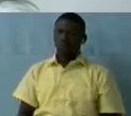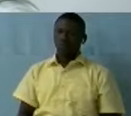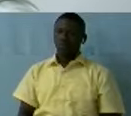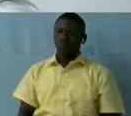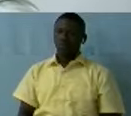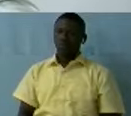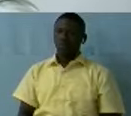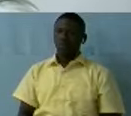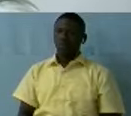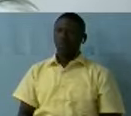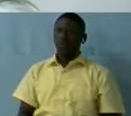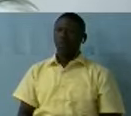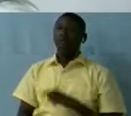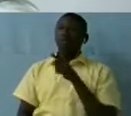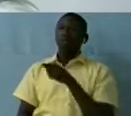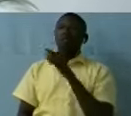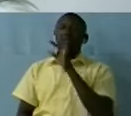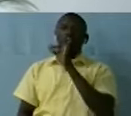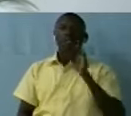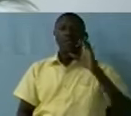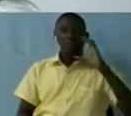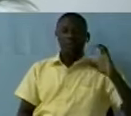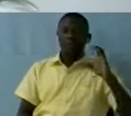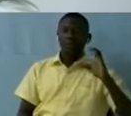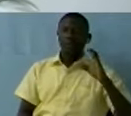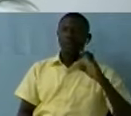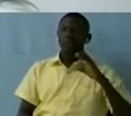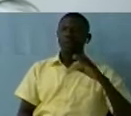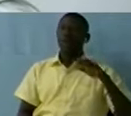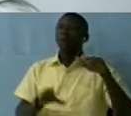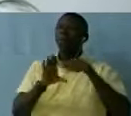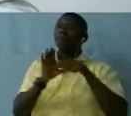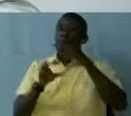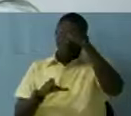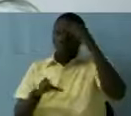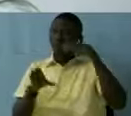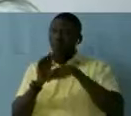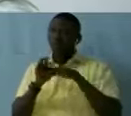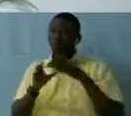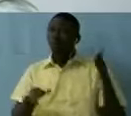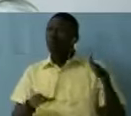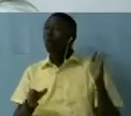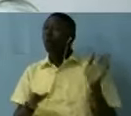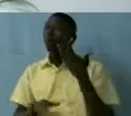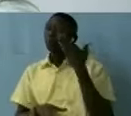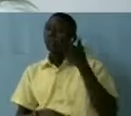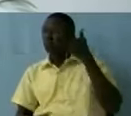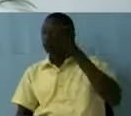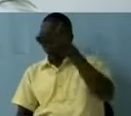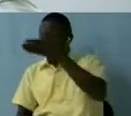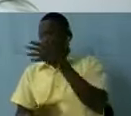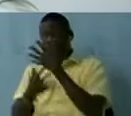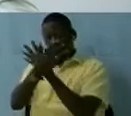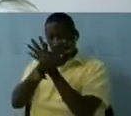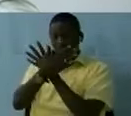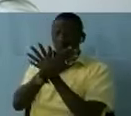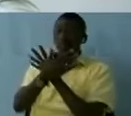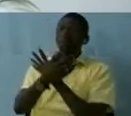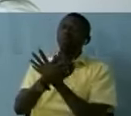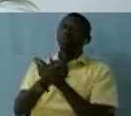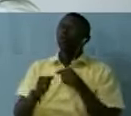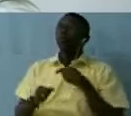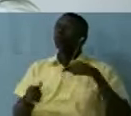The TRRC officials that went to the prison on a different investigation. TRRC la do kulalu menu